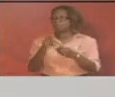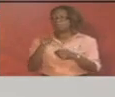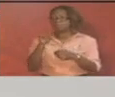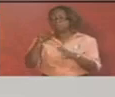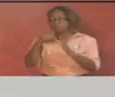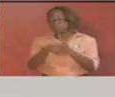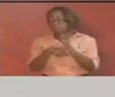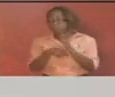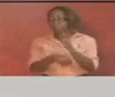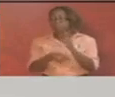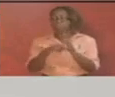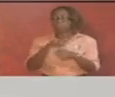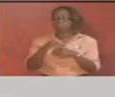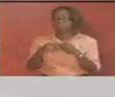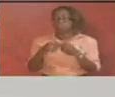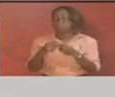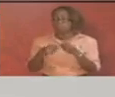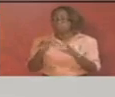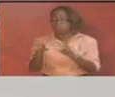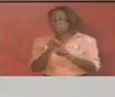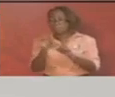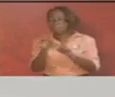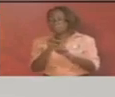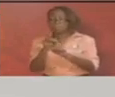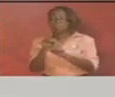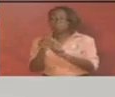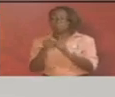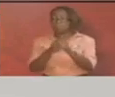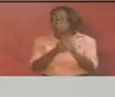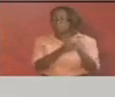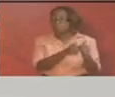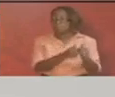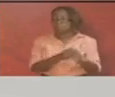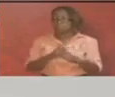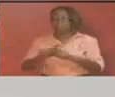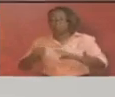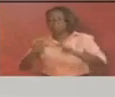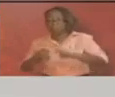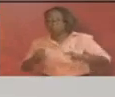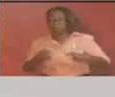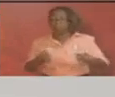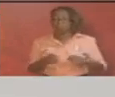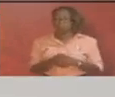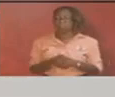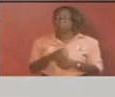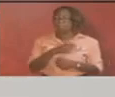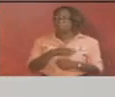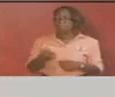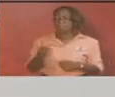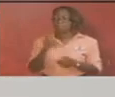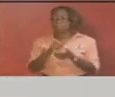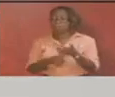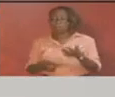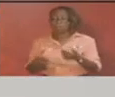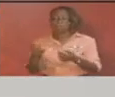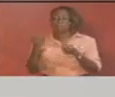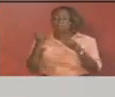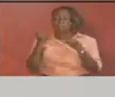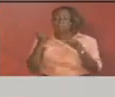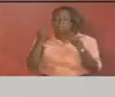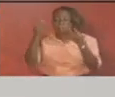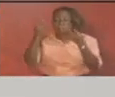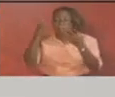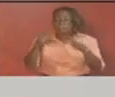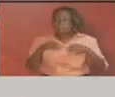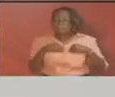been finding on the ground. And what we really see is that, as I said, people move, right? So household, when